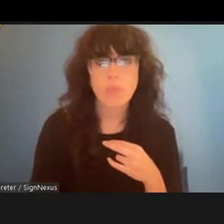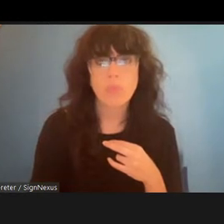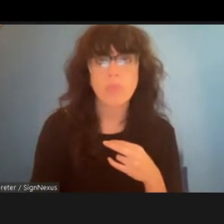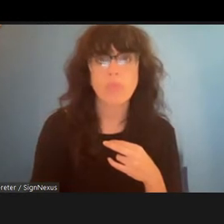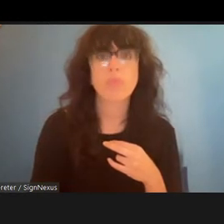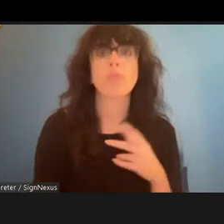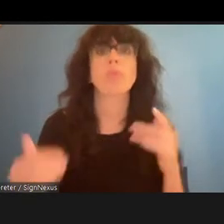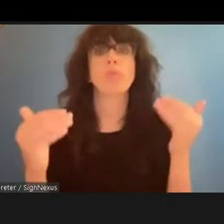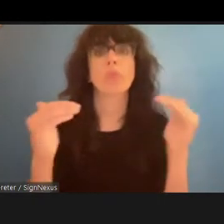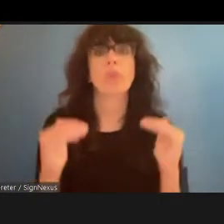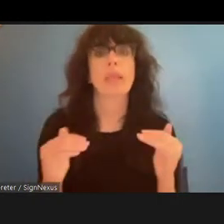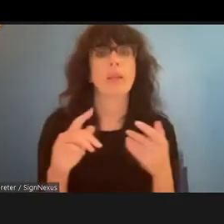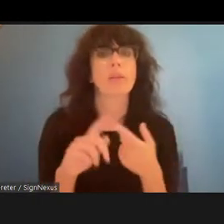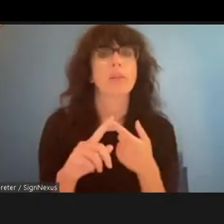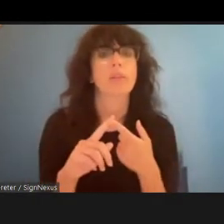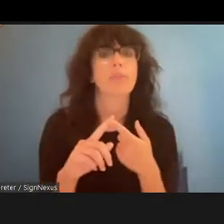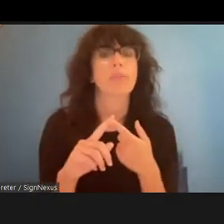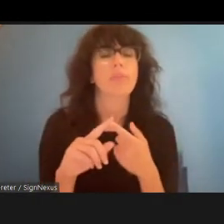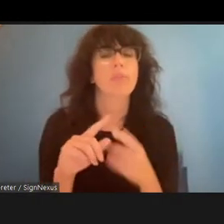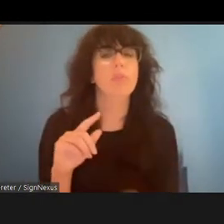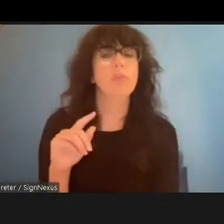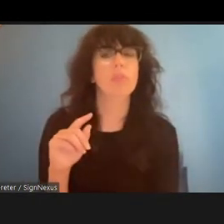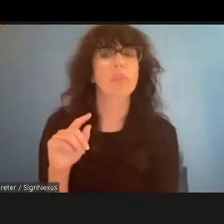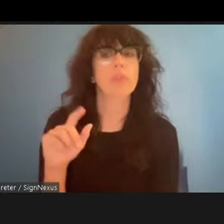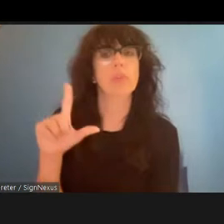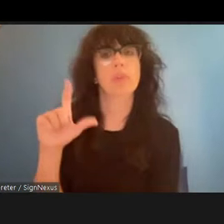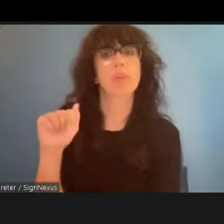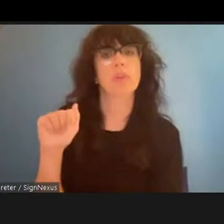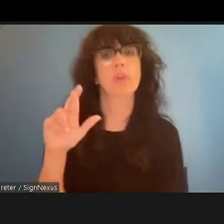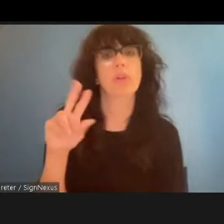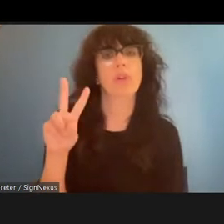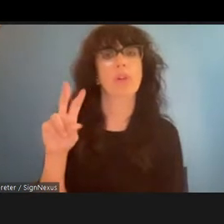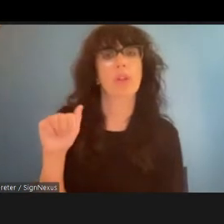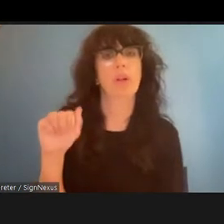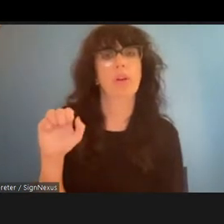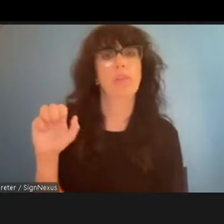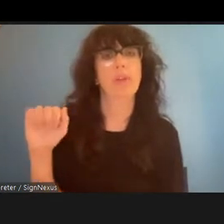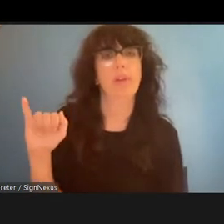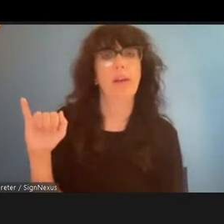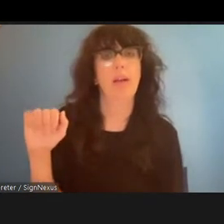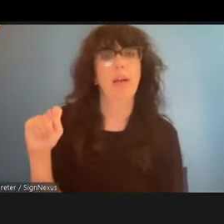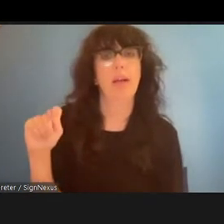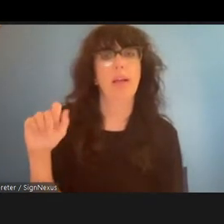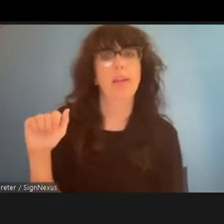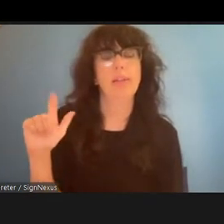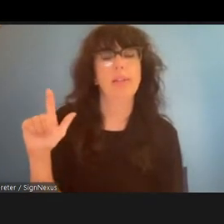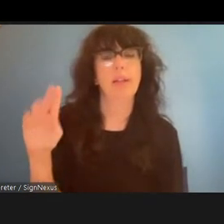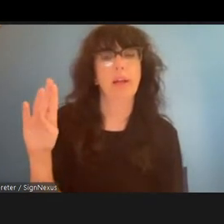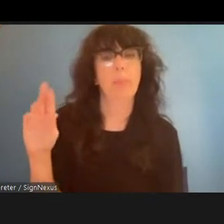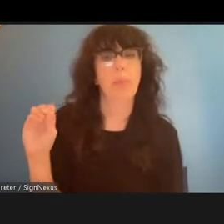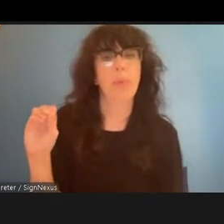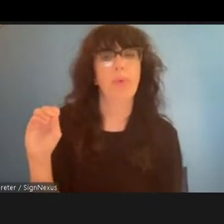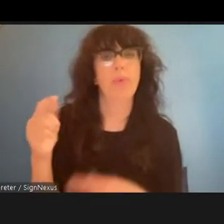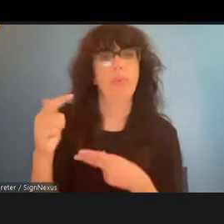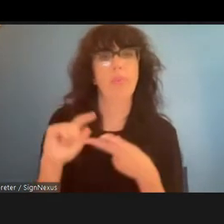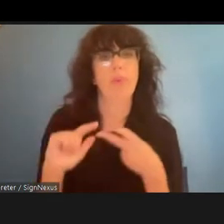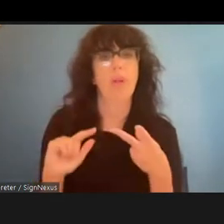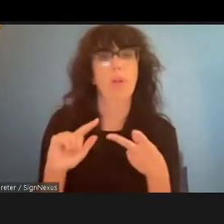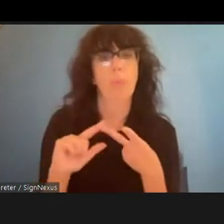our next speaker is larby itaubu followed by sonam lama